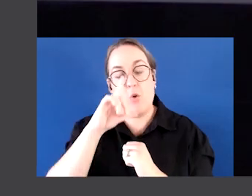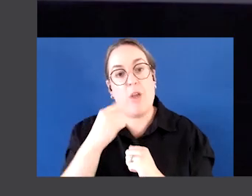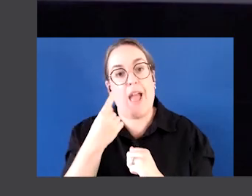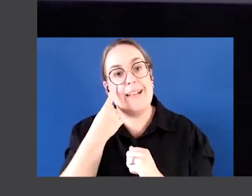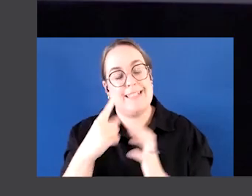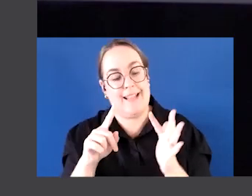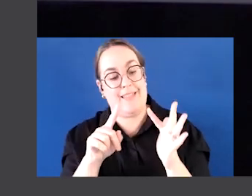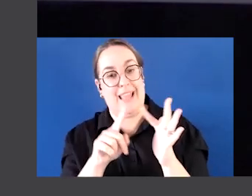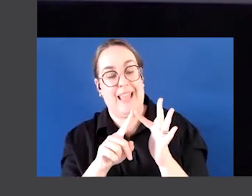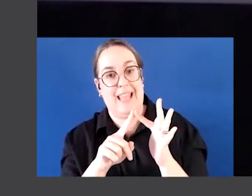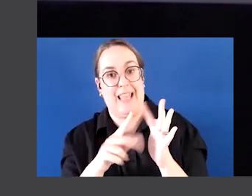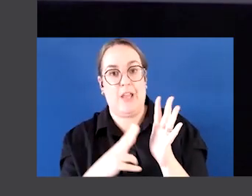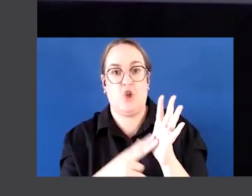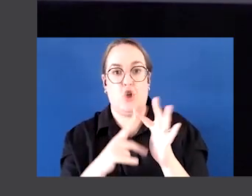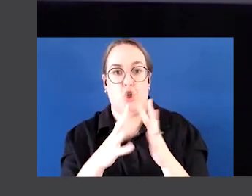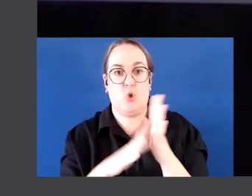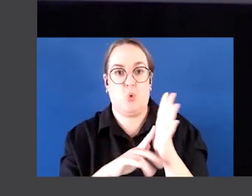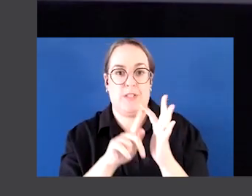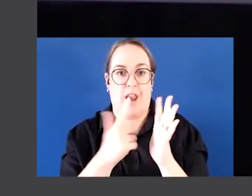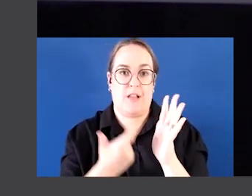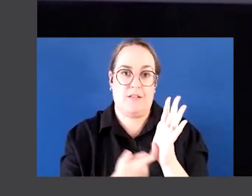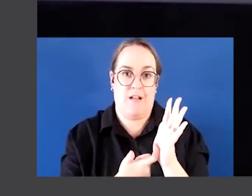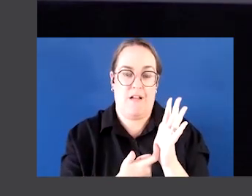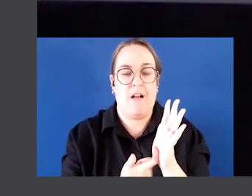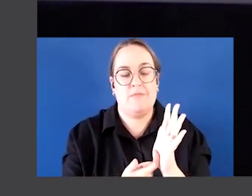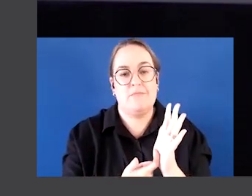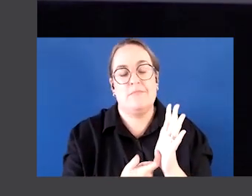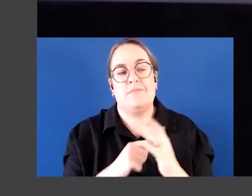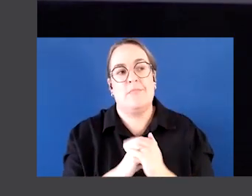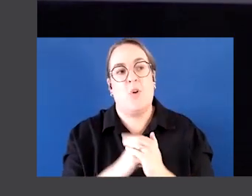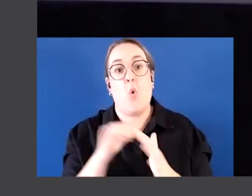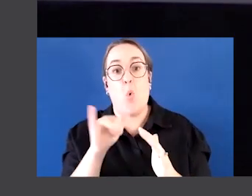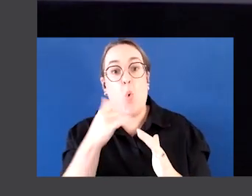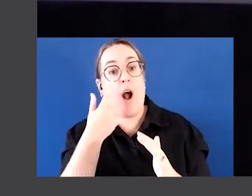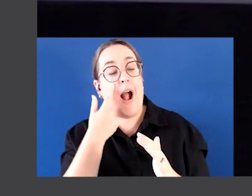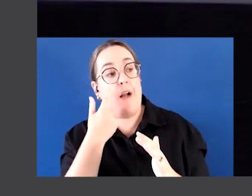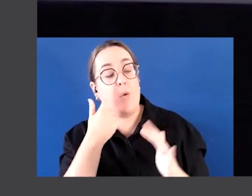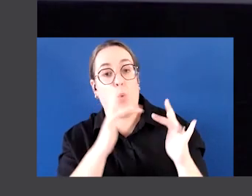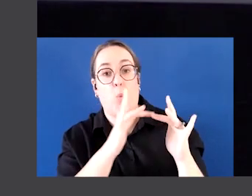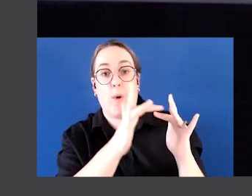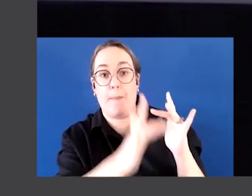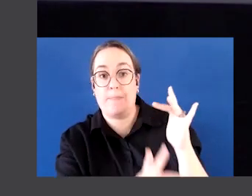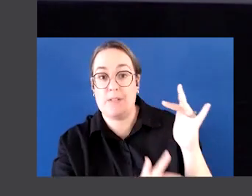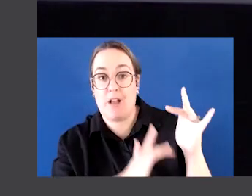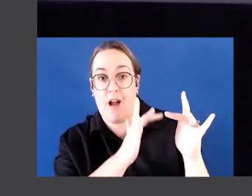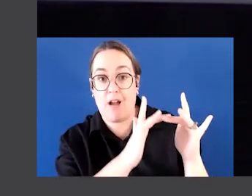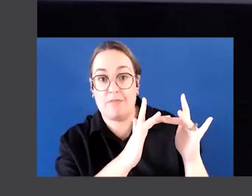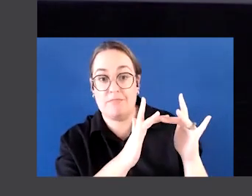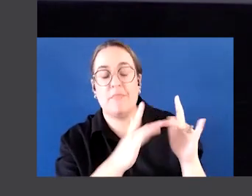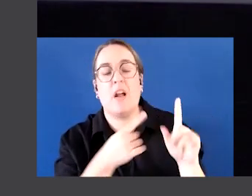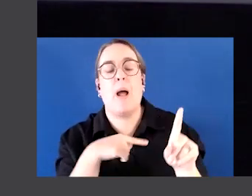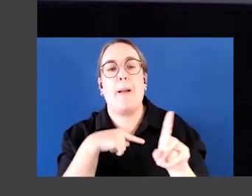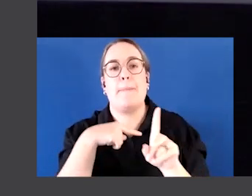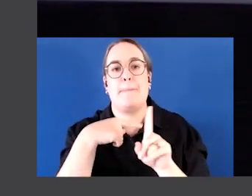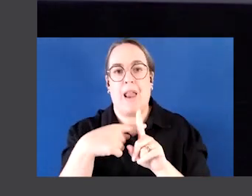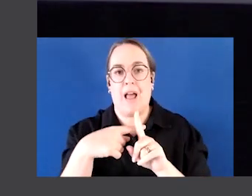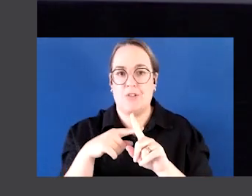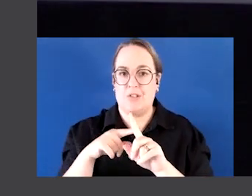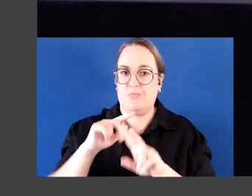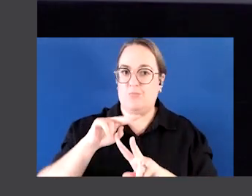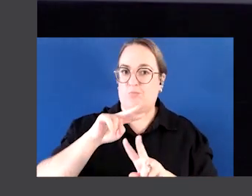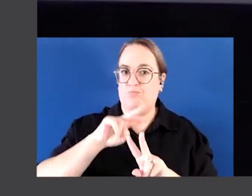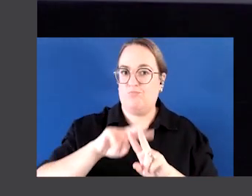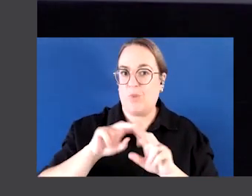you can subscribe to our e-newsletter Insights or visit our website. We also regularly share updates on